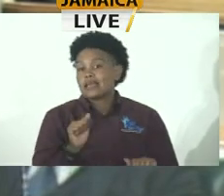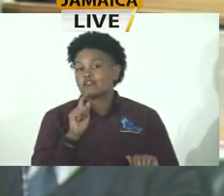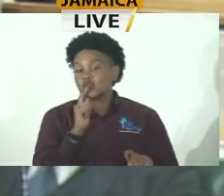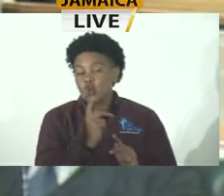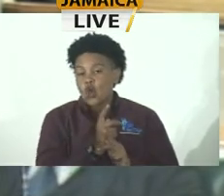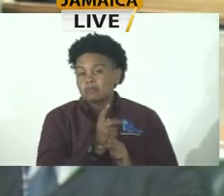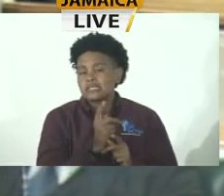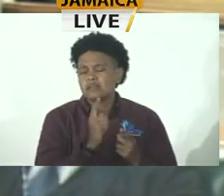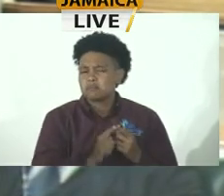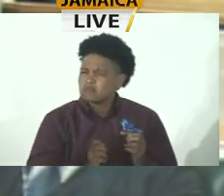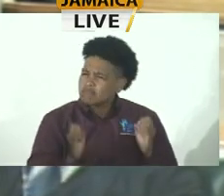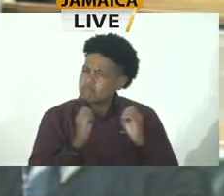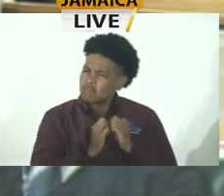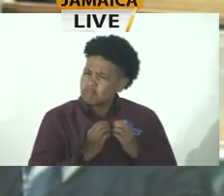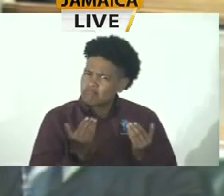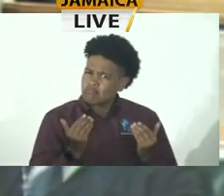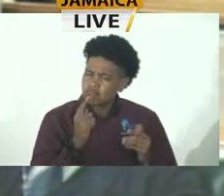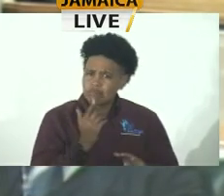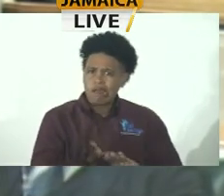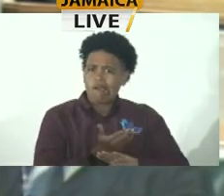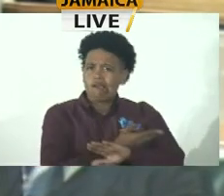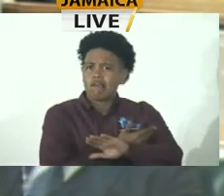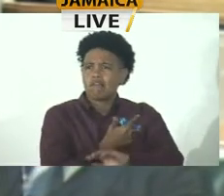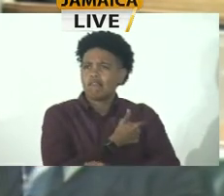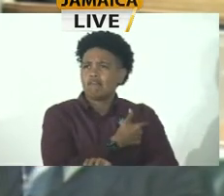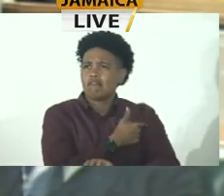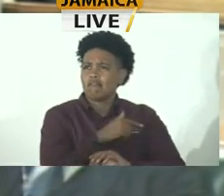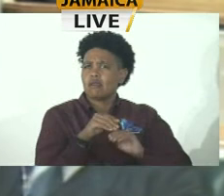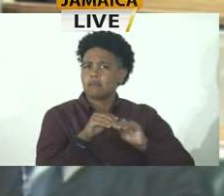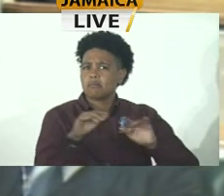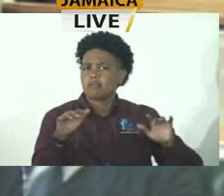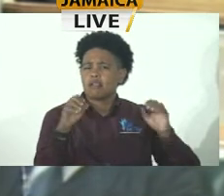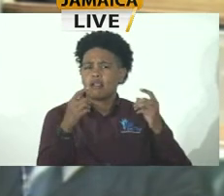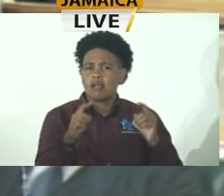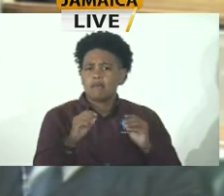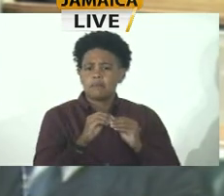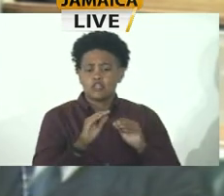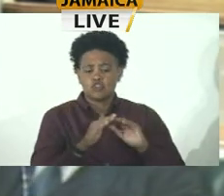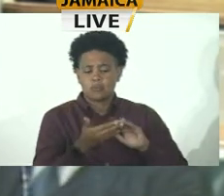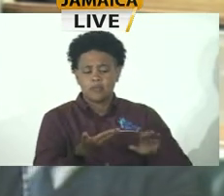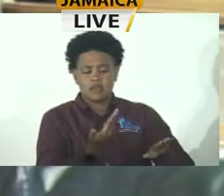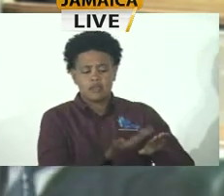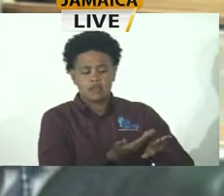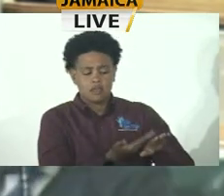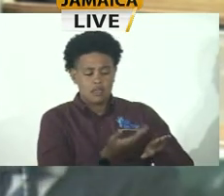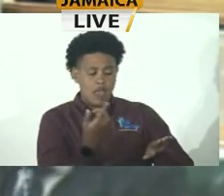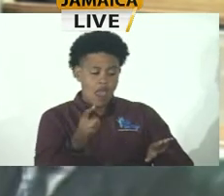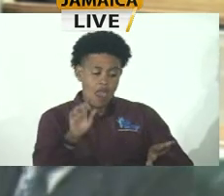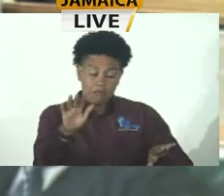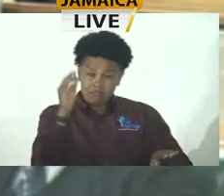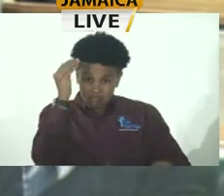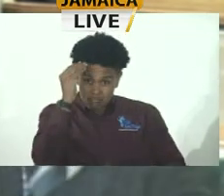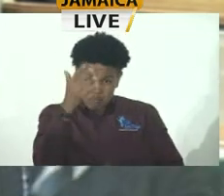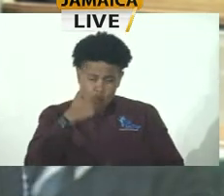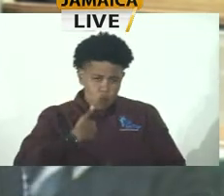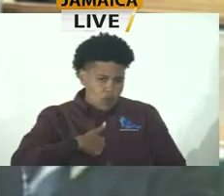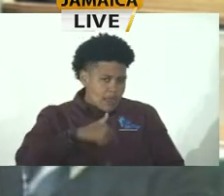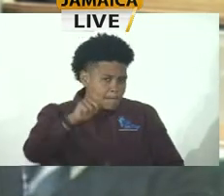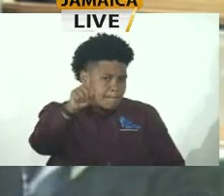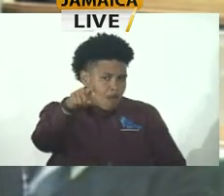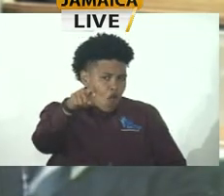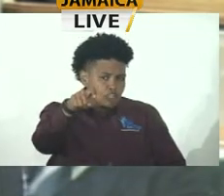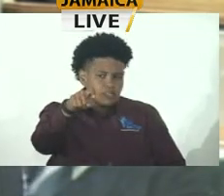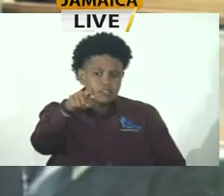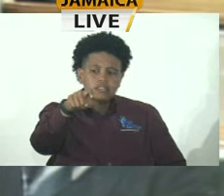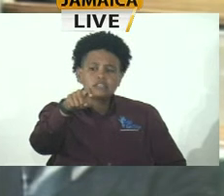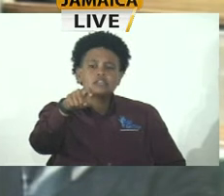further advance vaccinations in our country we must